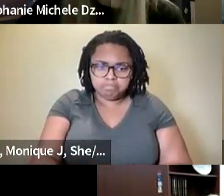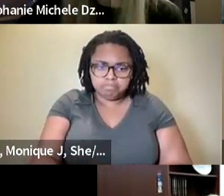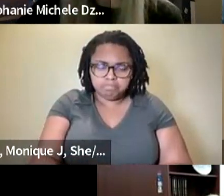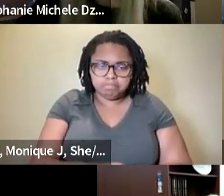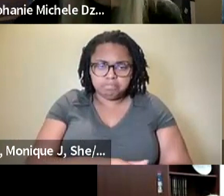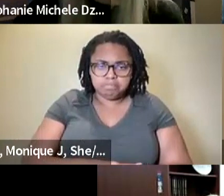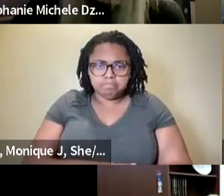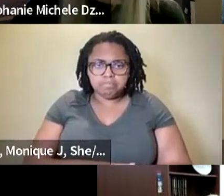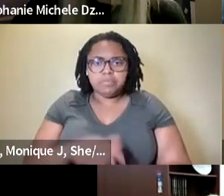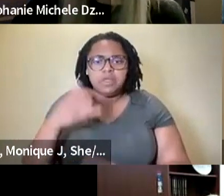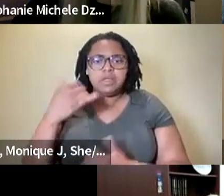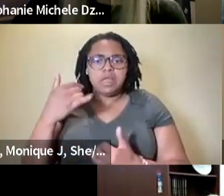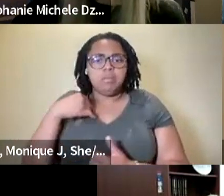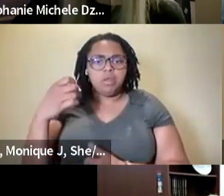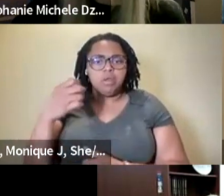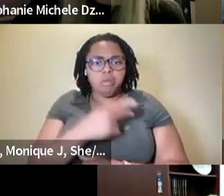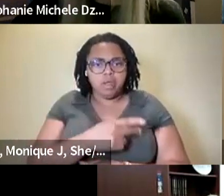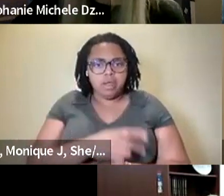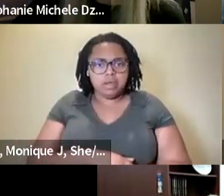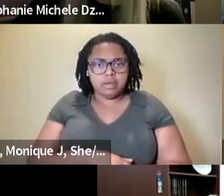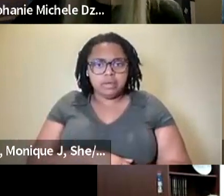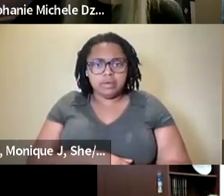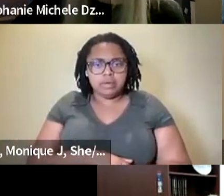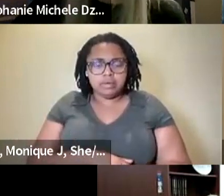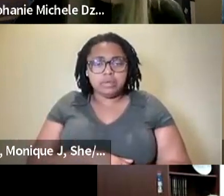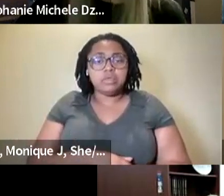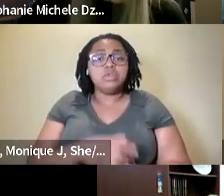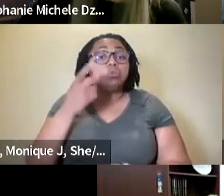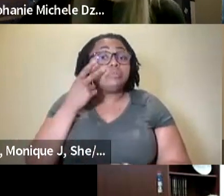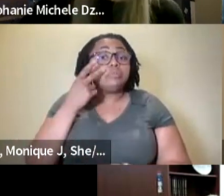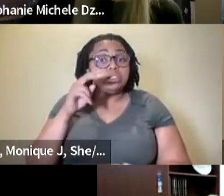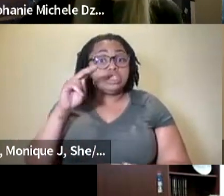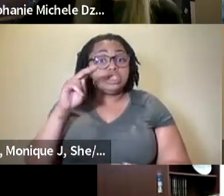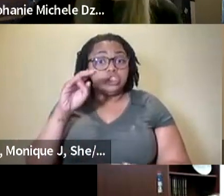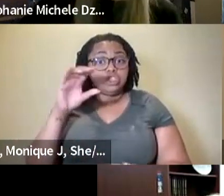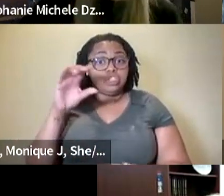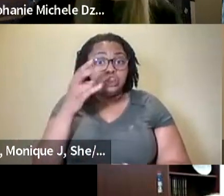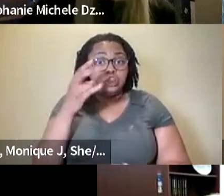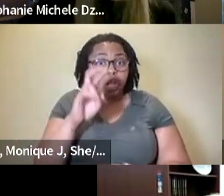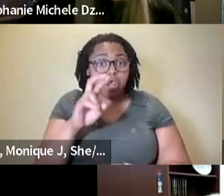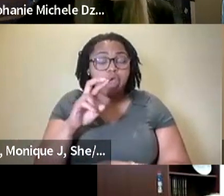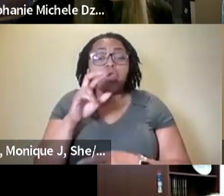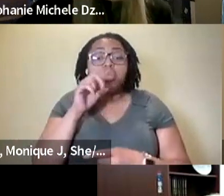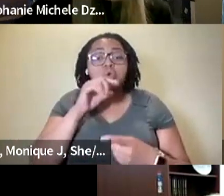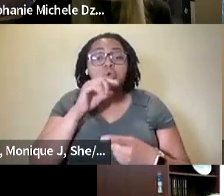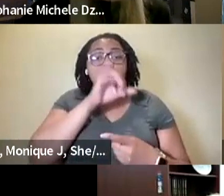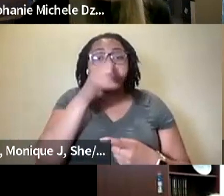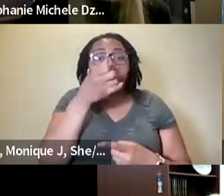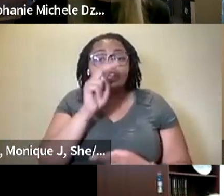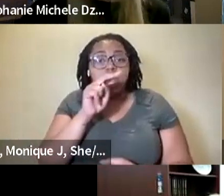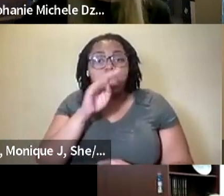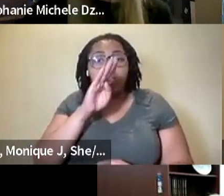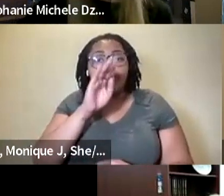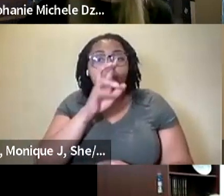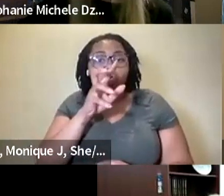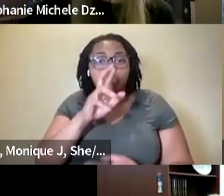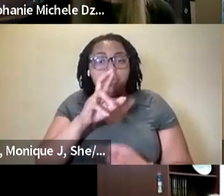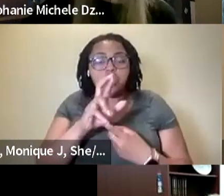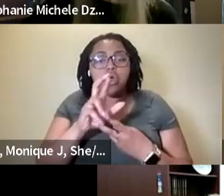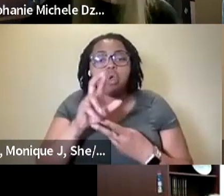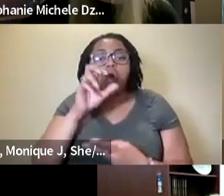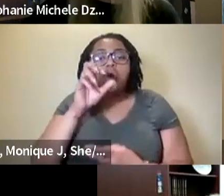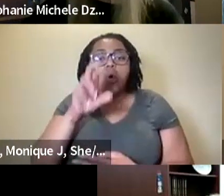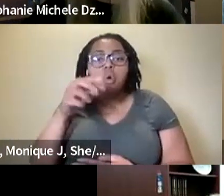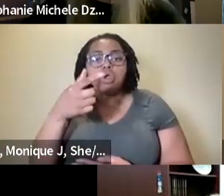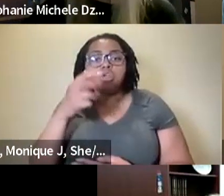Okay, go back. So for chair, we have John Barber and George Childress as our nominees.